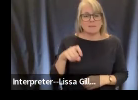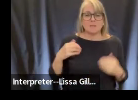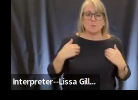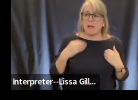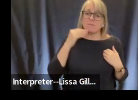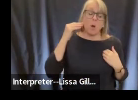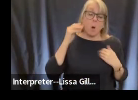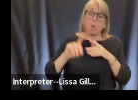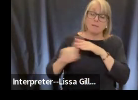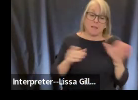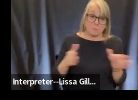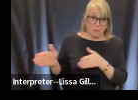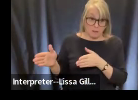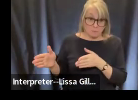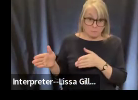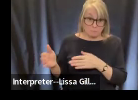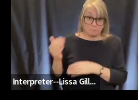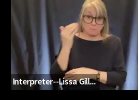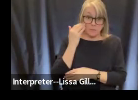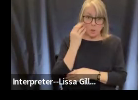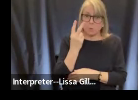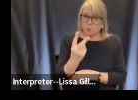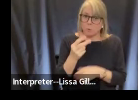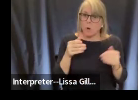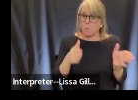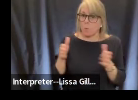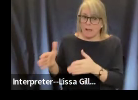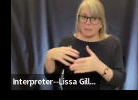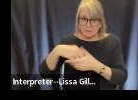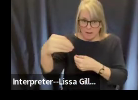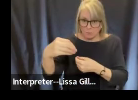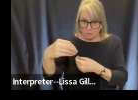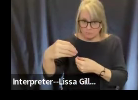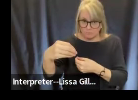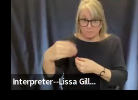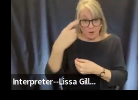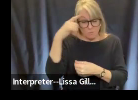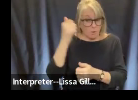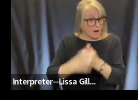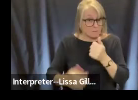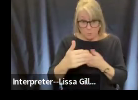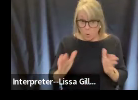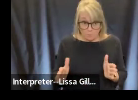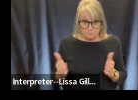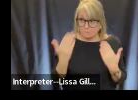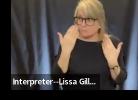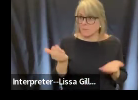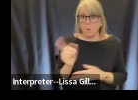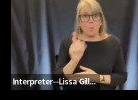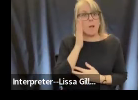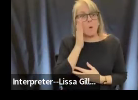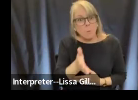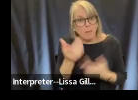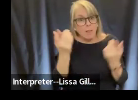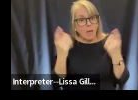for everyone in your home to know 2 ways out of every room in your home. You never know where you're going to be or what's going to